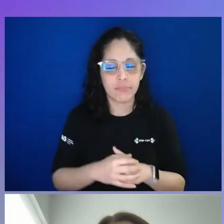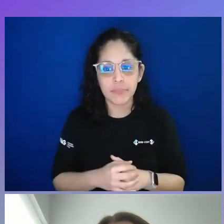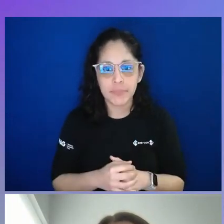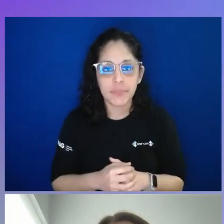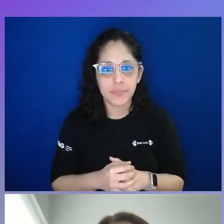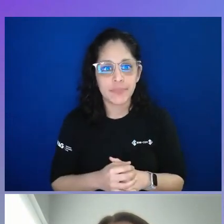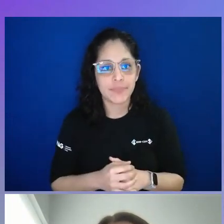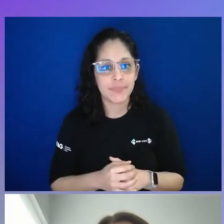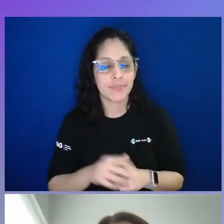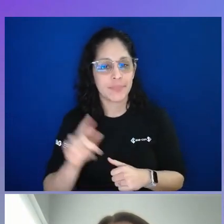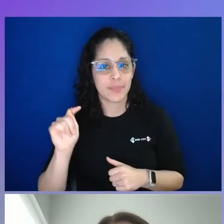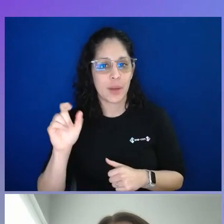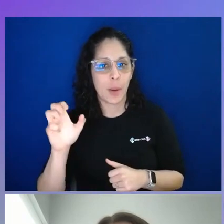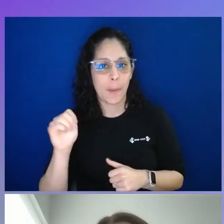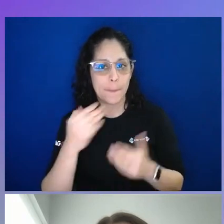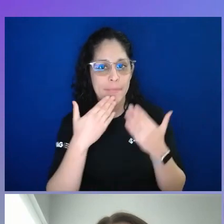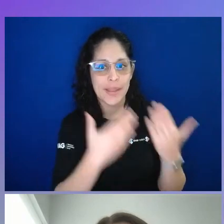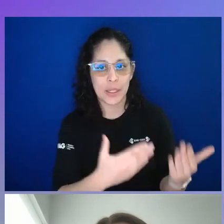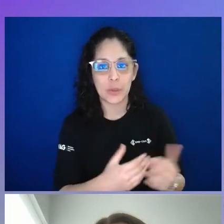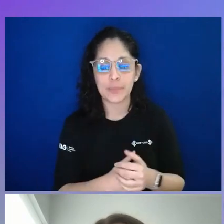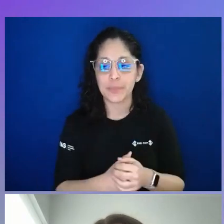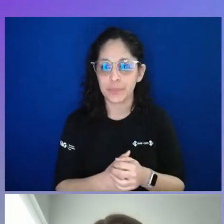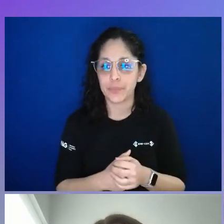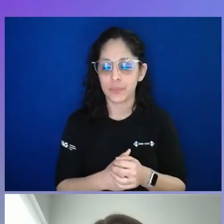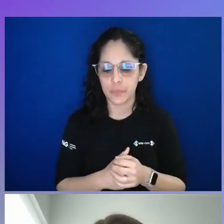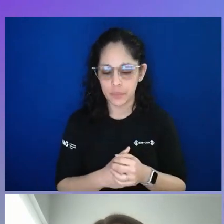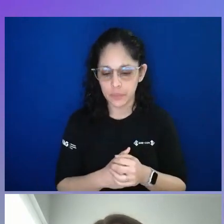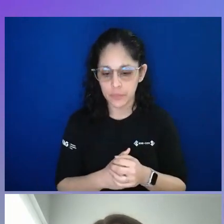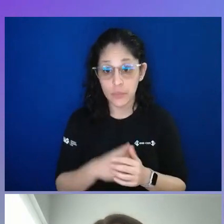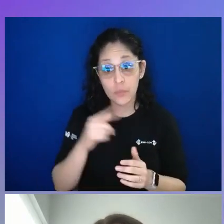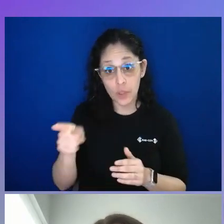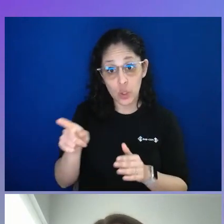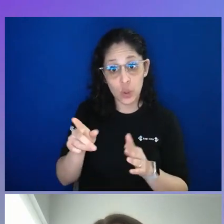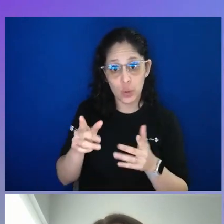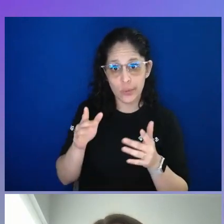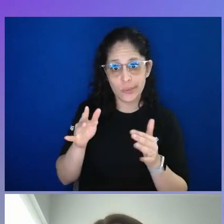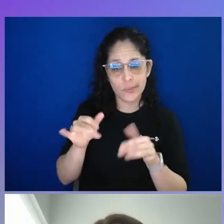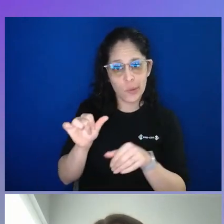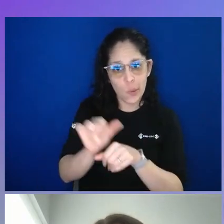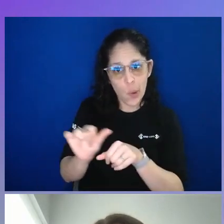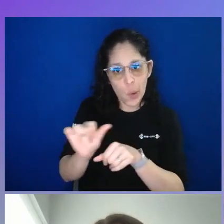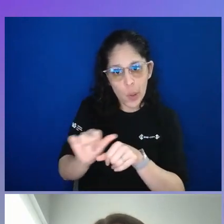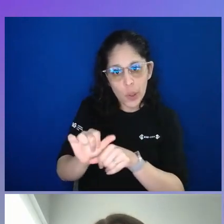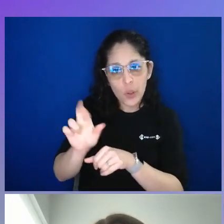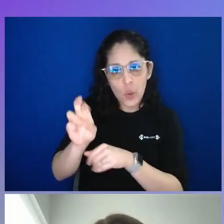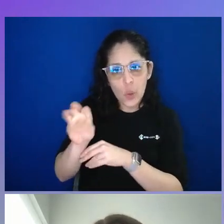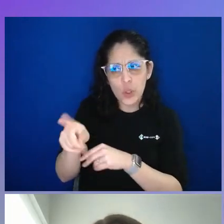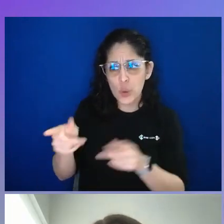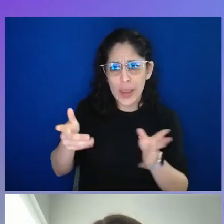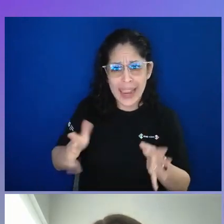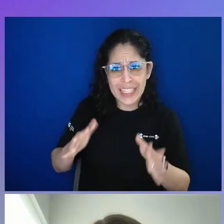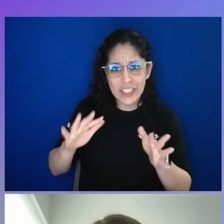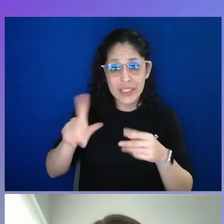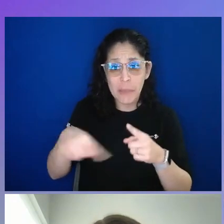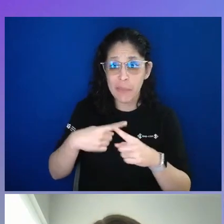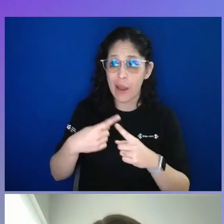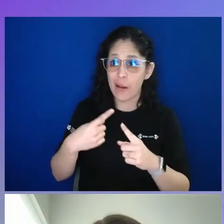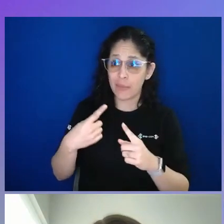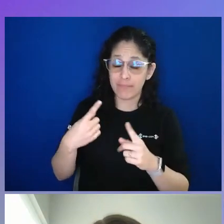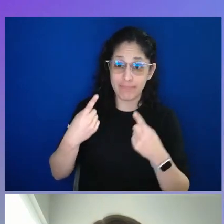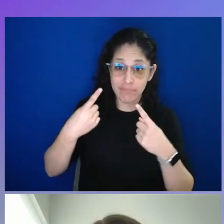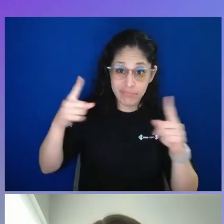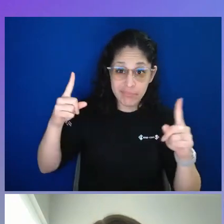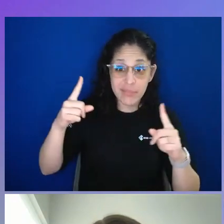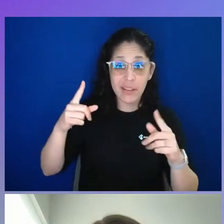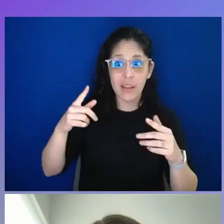Gotcha, thanks. As you've worked on Row, were you anxious about hitting an accessibility need that you might not be able to